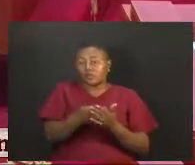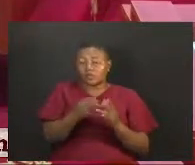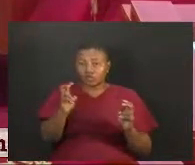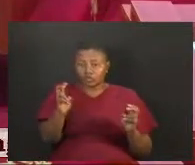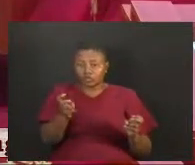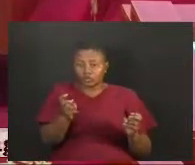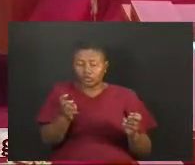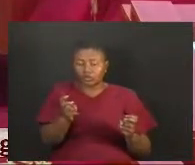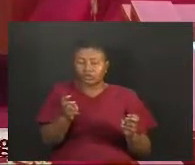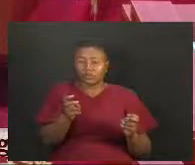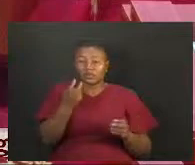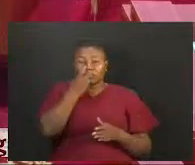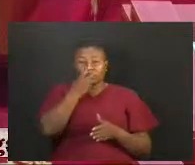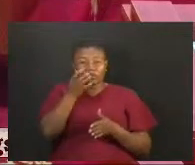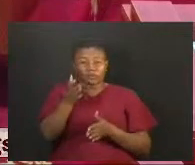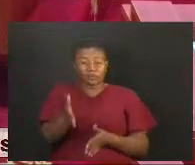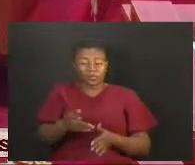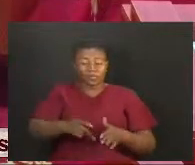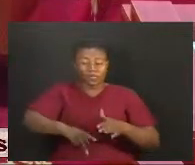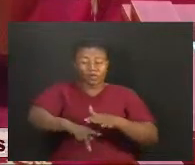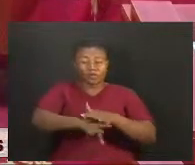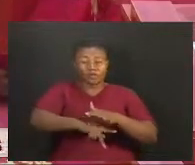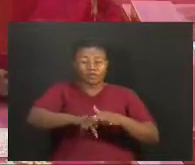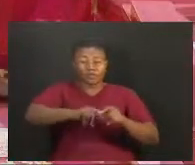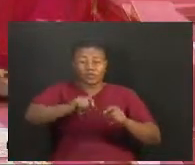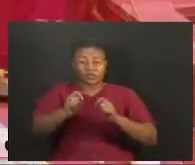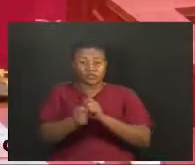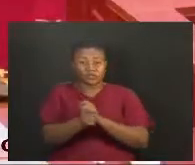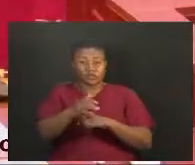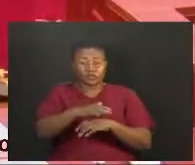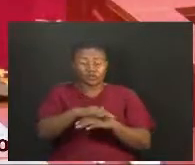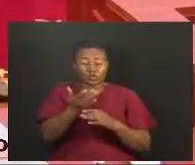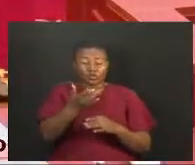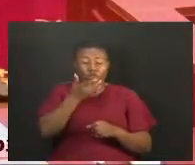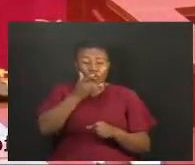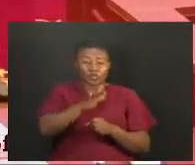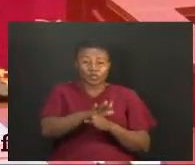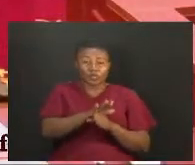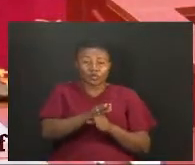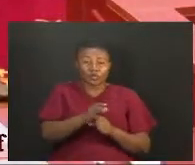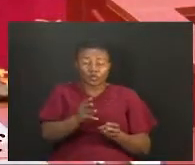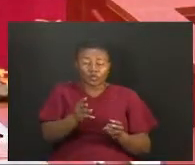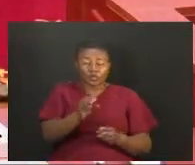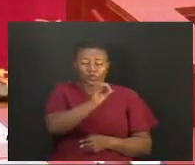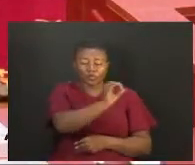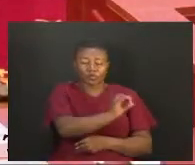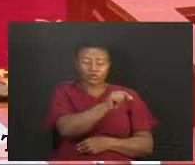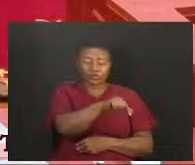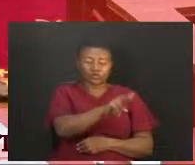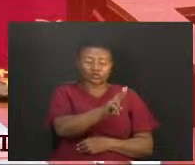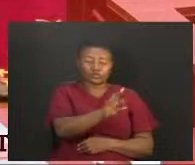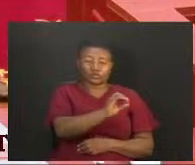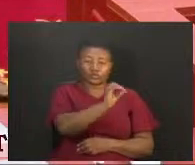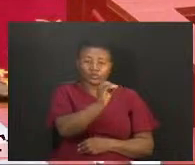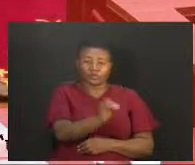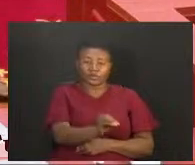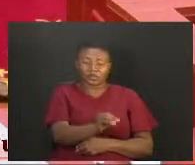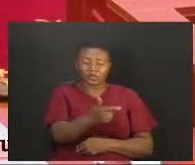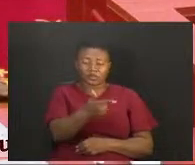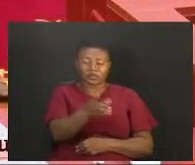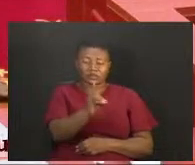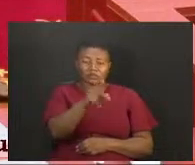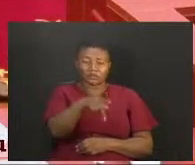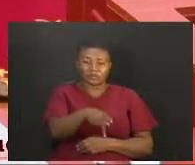Right, Honorable Speaker, the primary balance on commitment basis worsened from a deficit of 0.2% of GDP in the